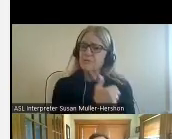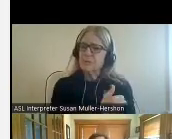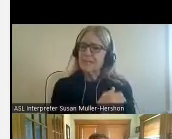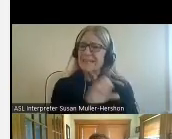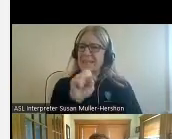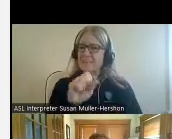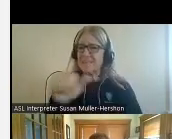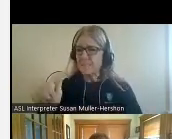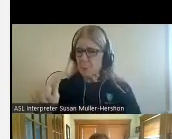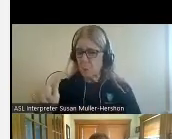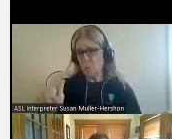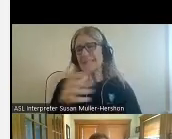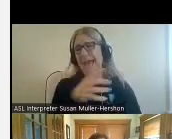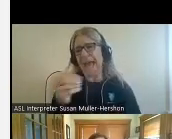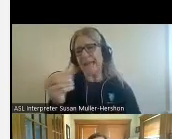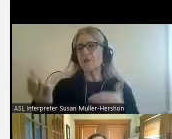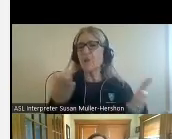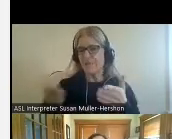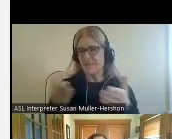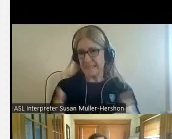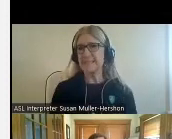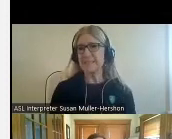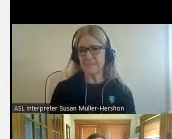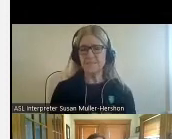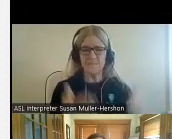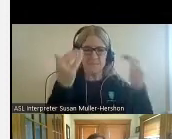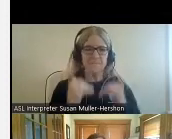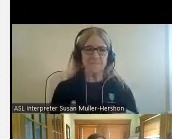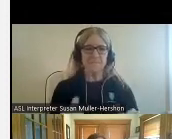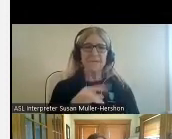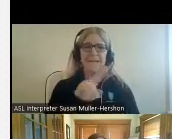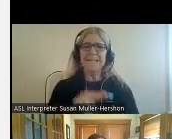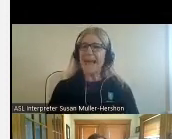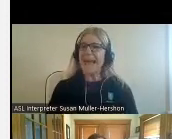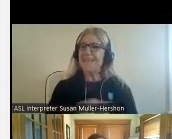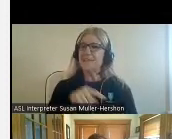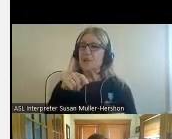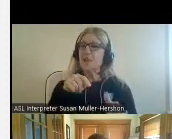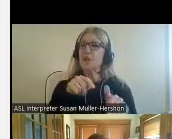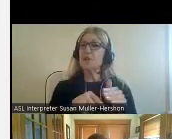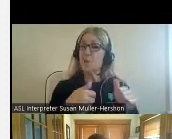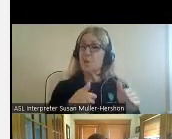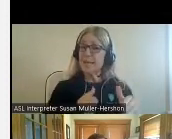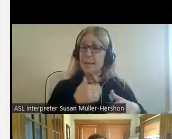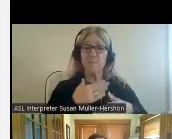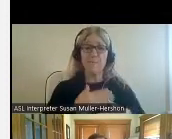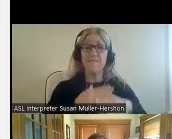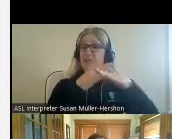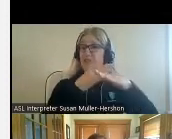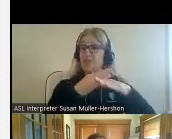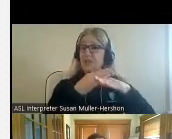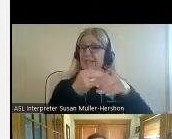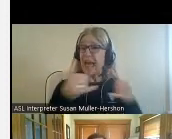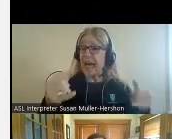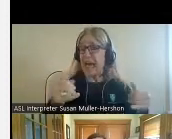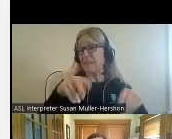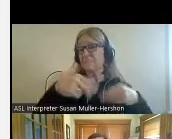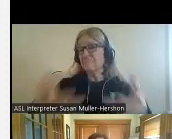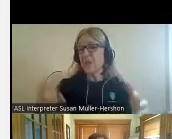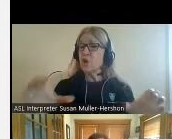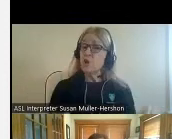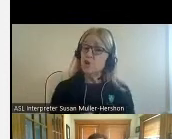substance use treatment services. The National Suicide Prevention Lifeline provides crisis services for people that are